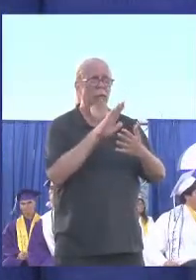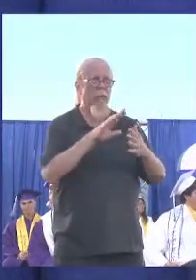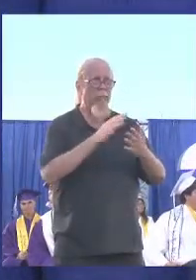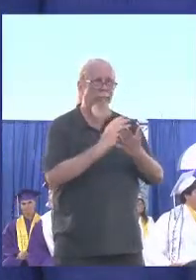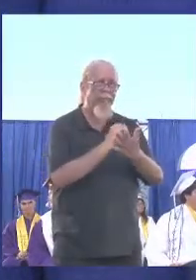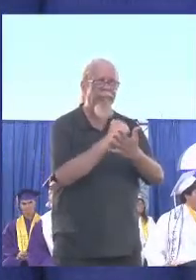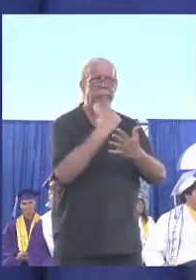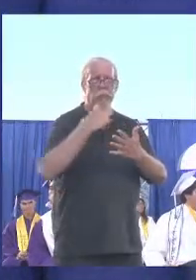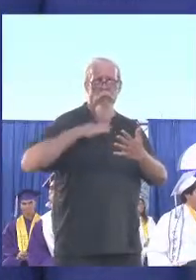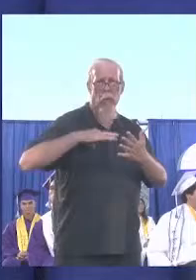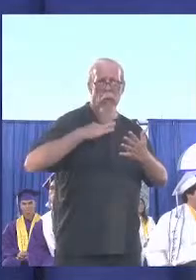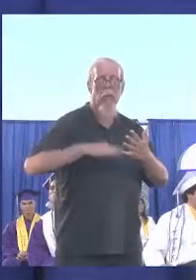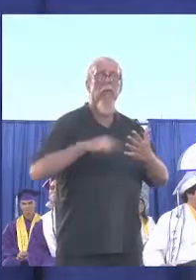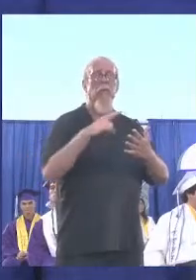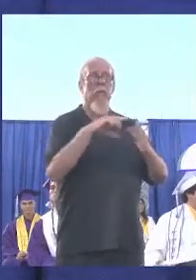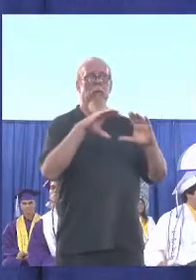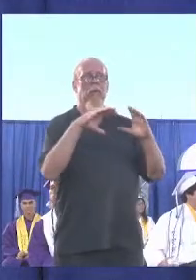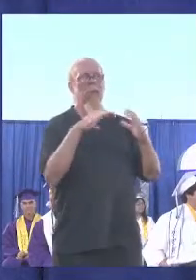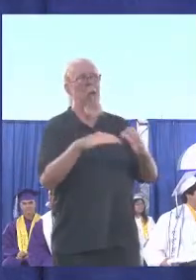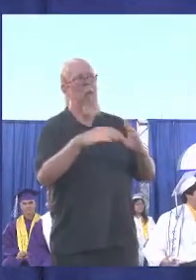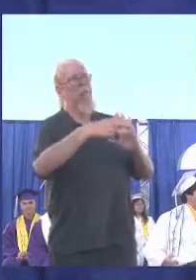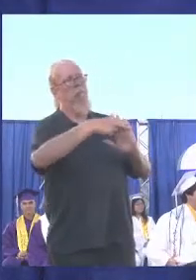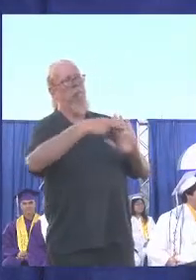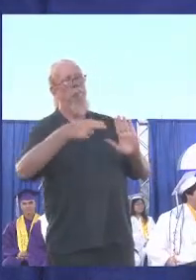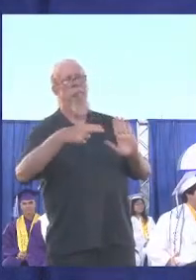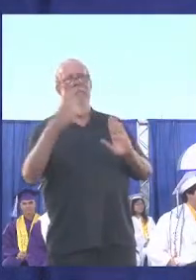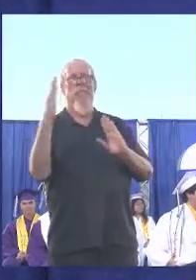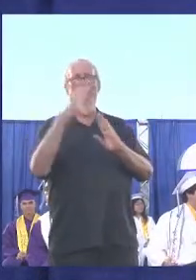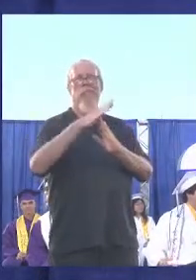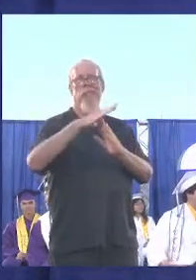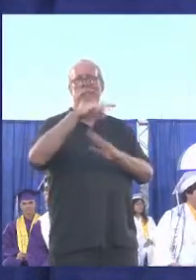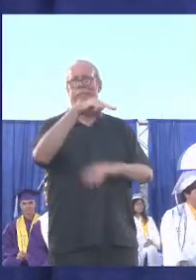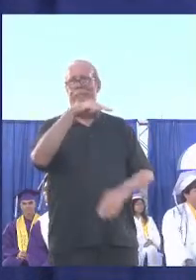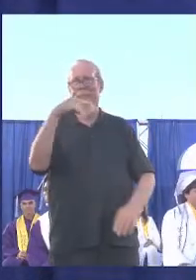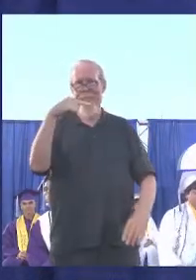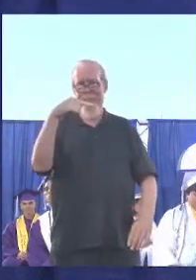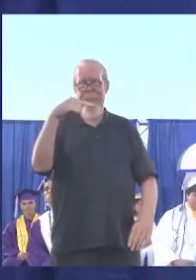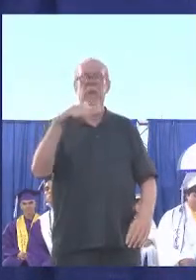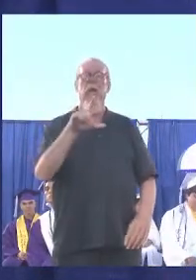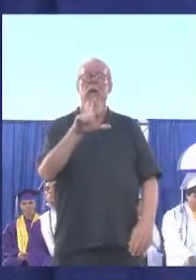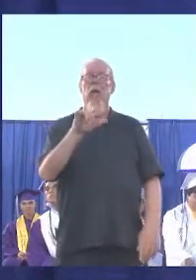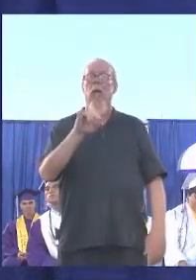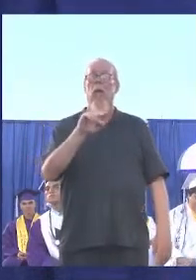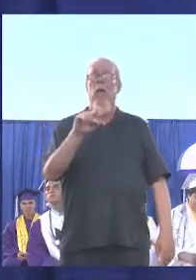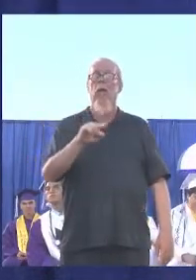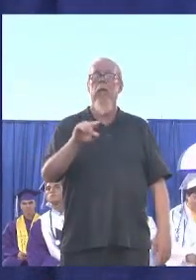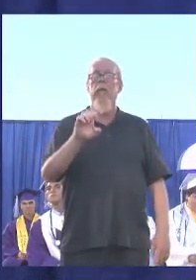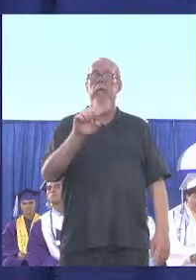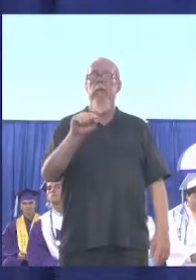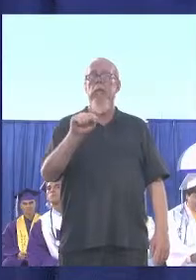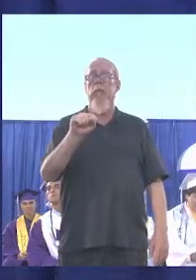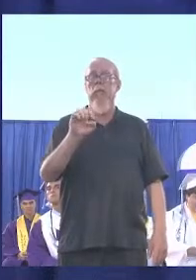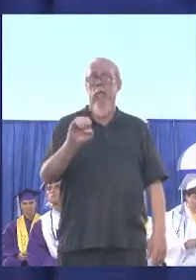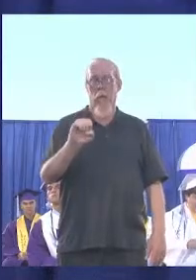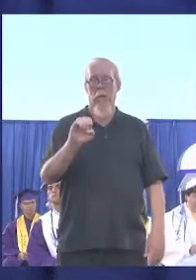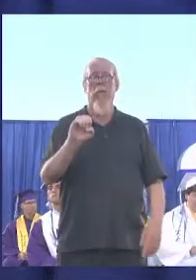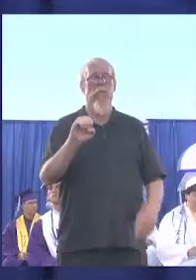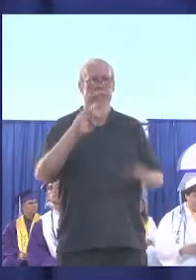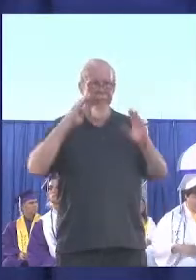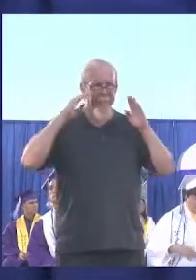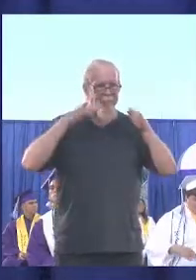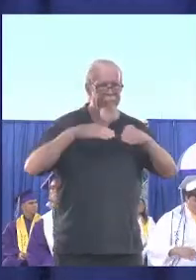of 2023 valedictorian. Lizette is not only committed to her high-achieving